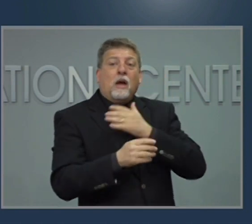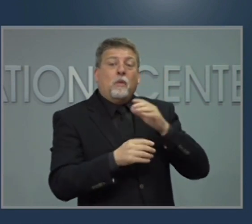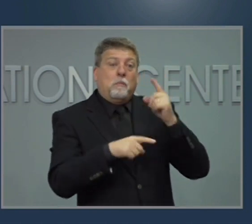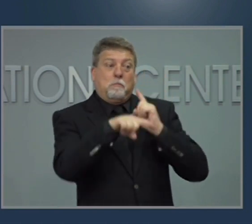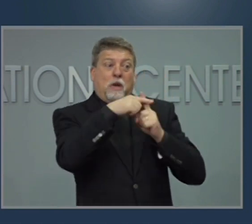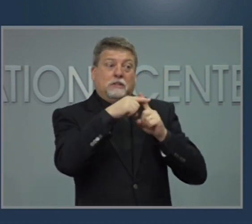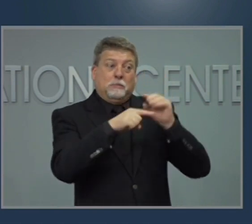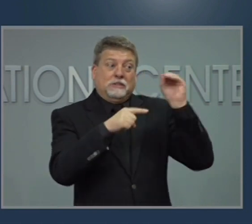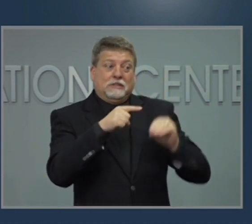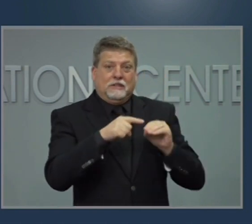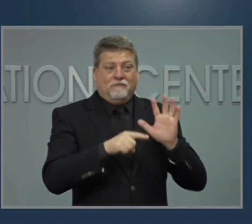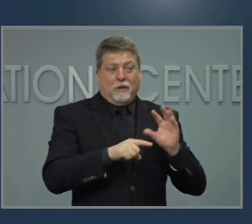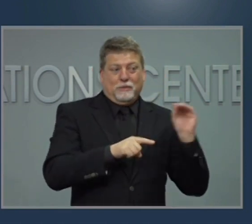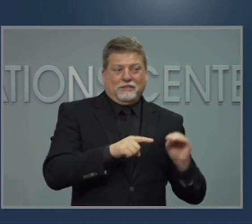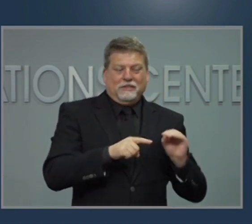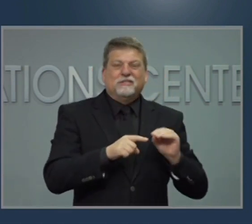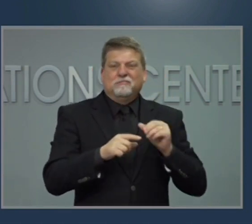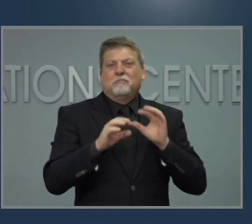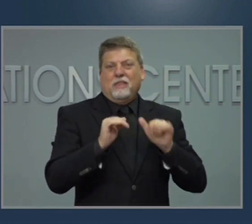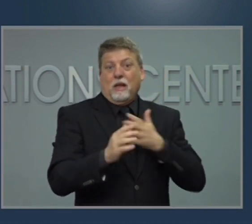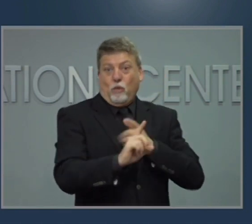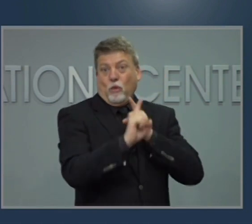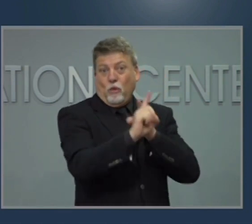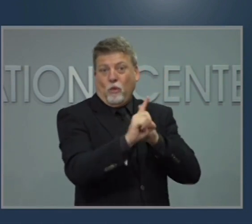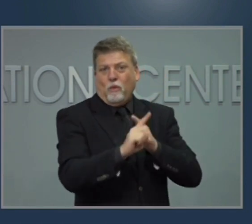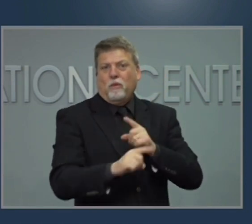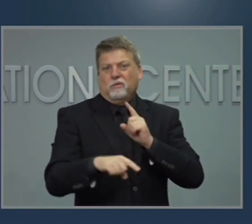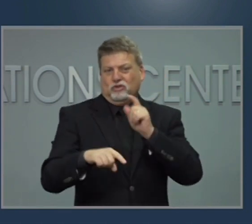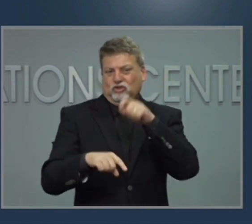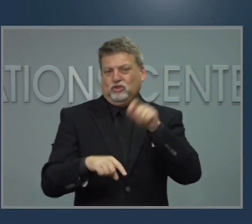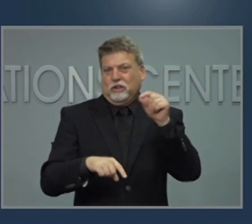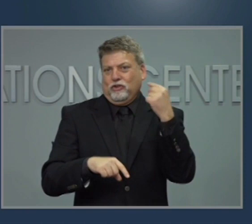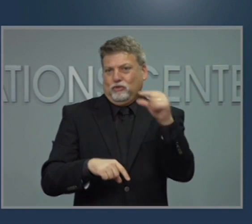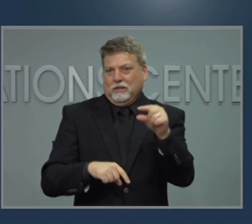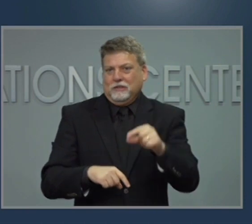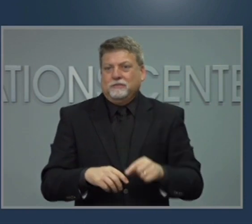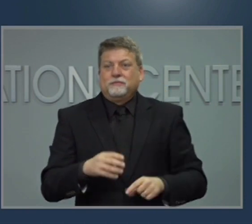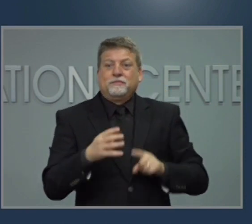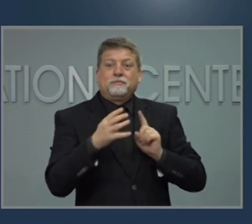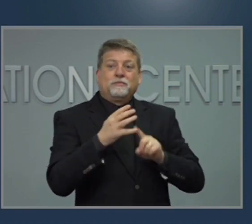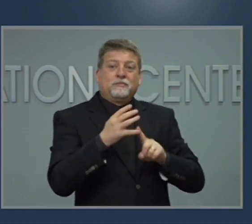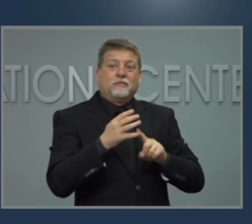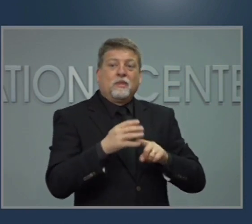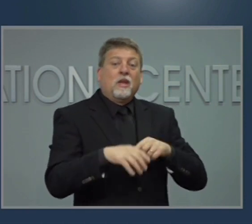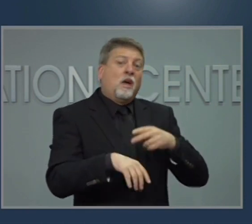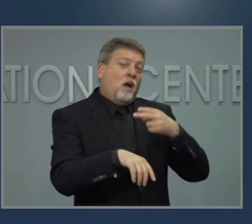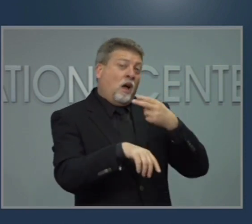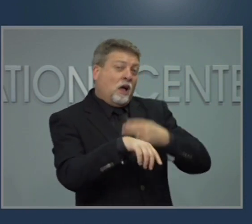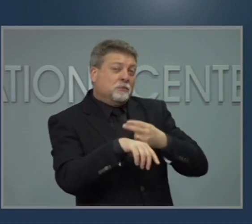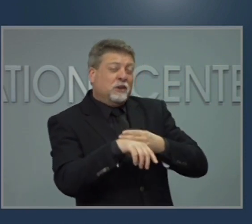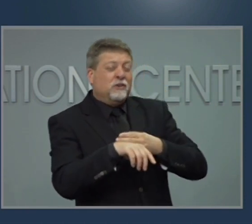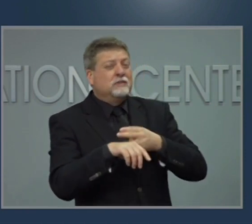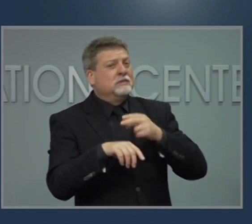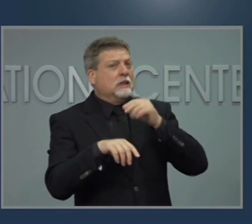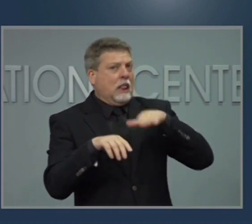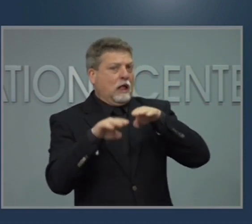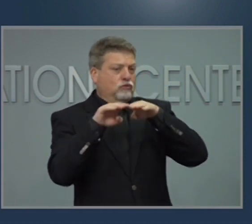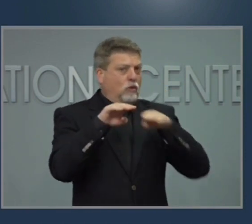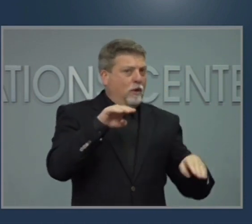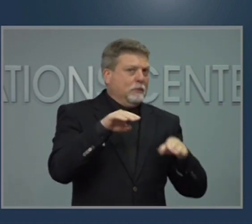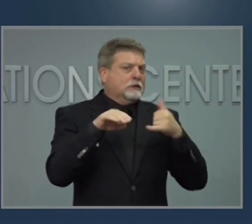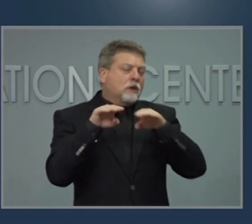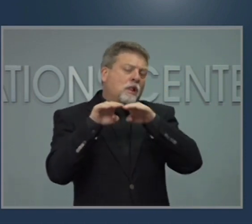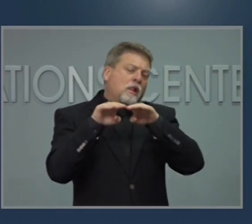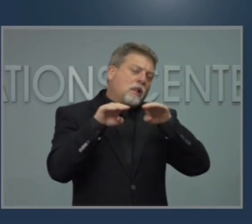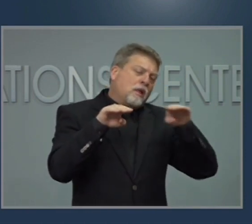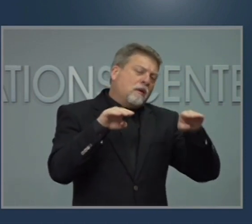green check. And North Carolina's trajectory of hospitalizations is level, but still elevated. It does get a yellow line. Now, let's look